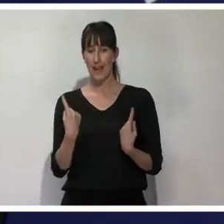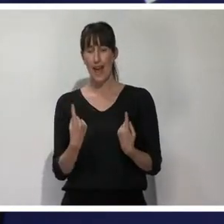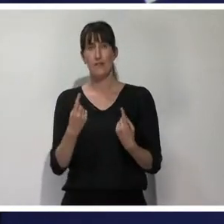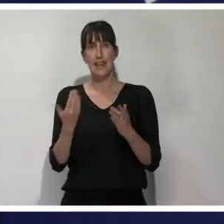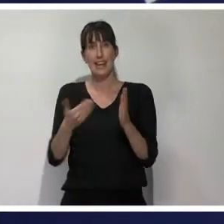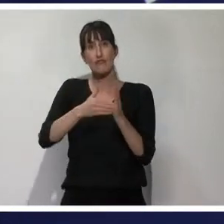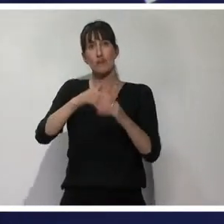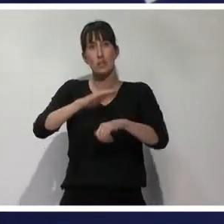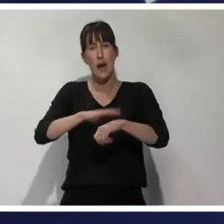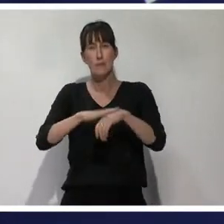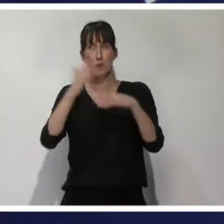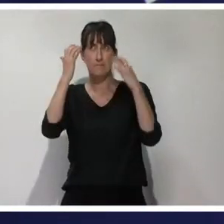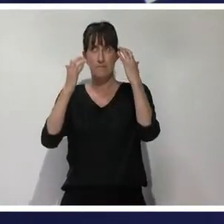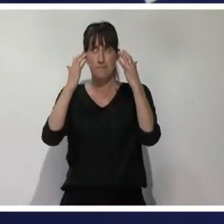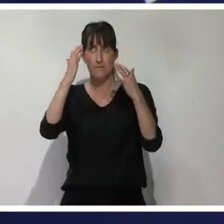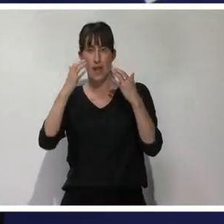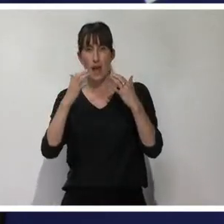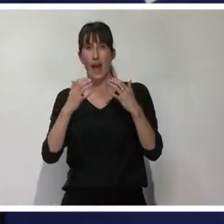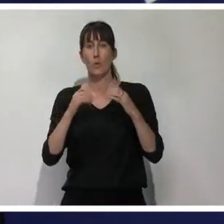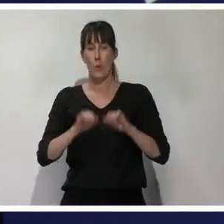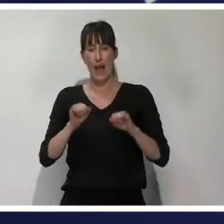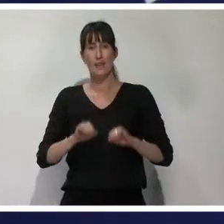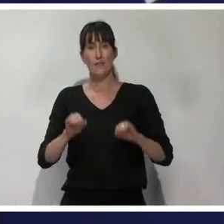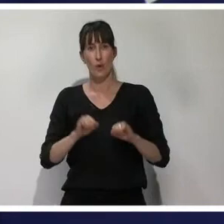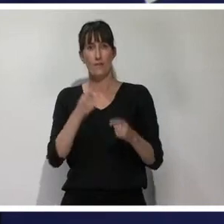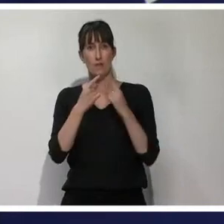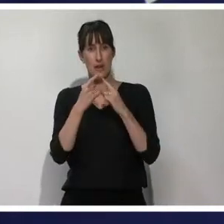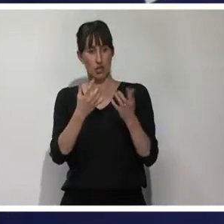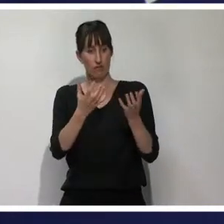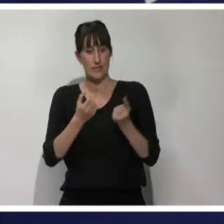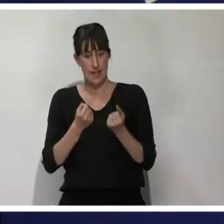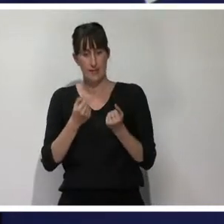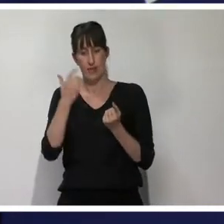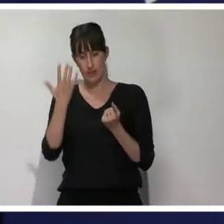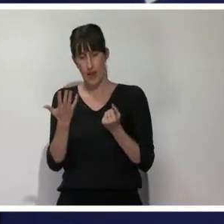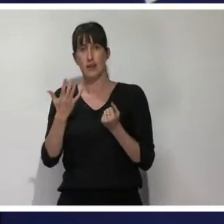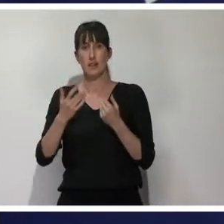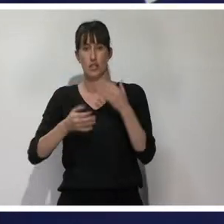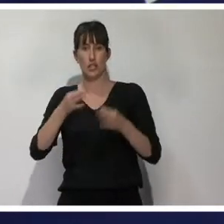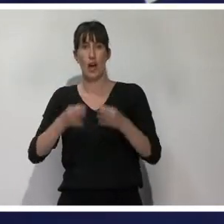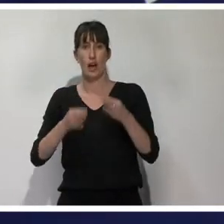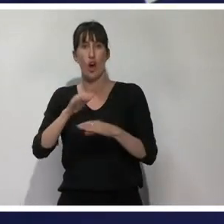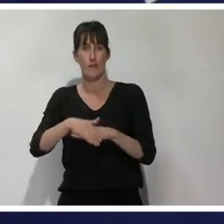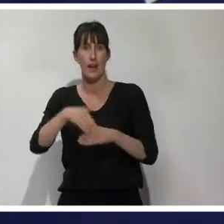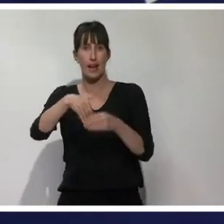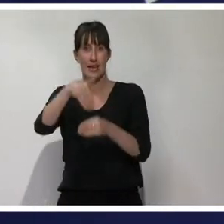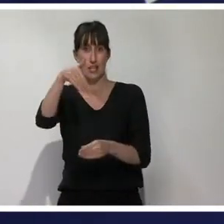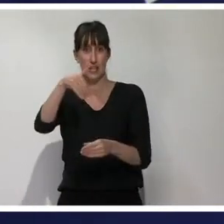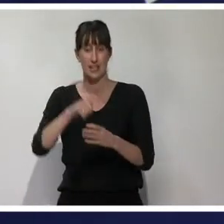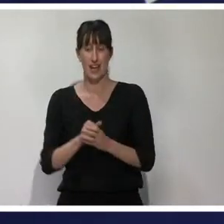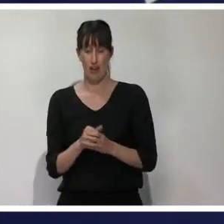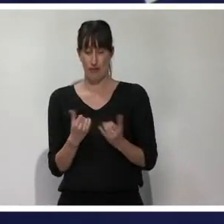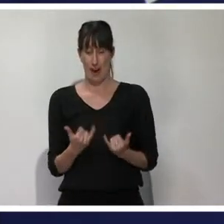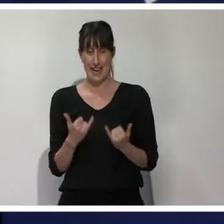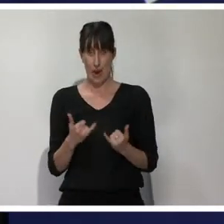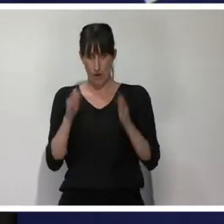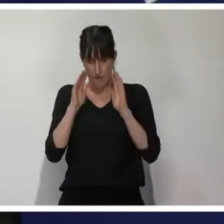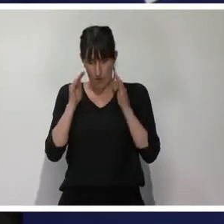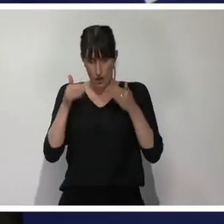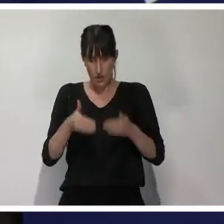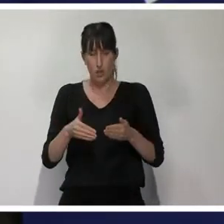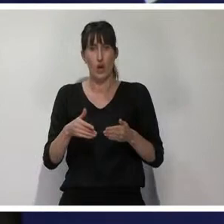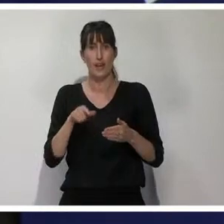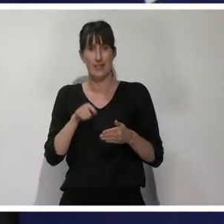we have a bit more information. We're in the first 24 hours of a response to resurgence. Our immediate focus has been that,